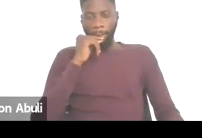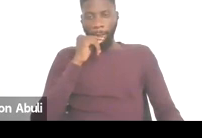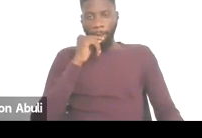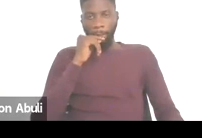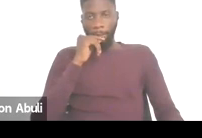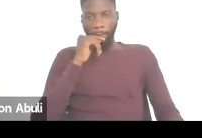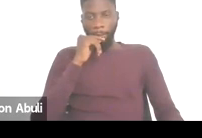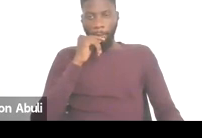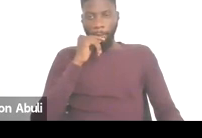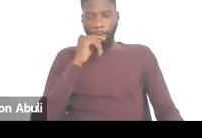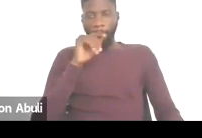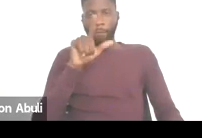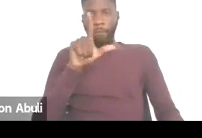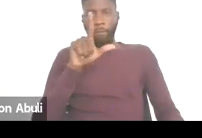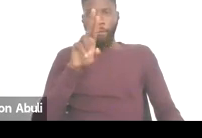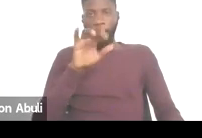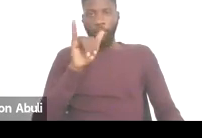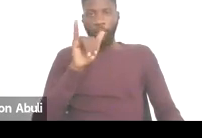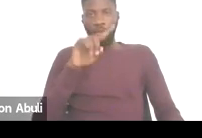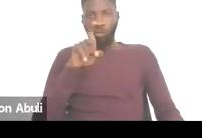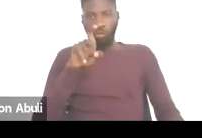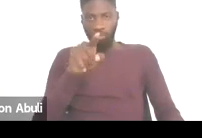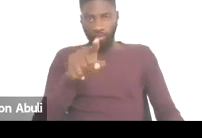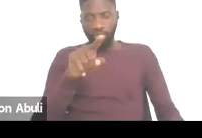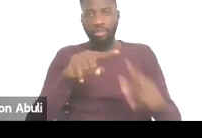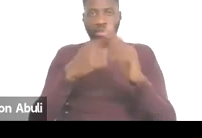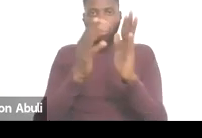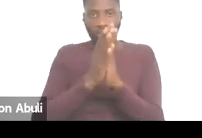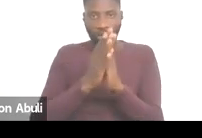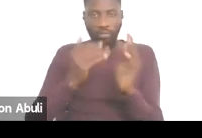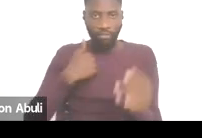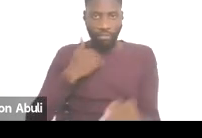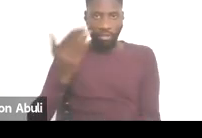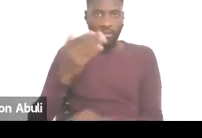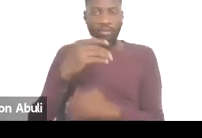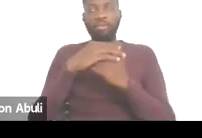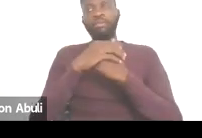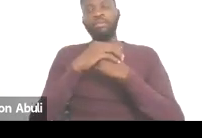Lucy, there's a question I want you to start with. Yes.